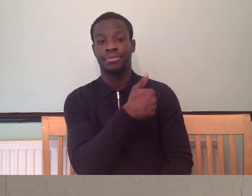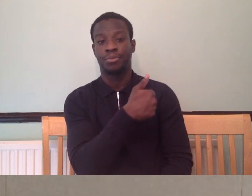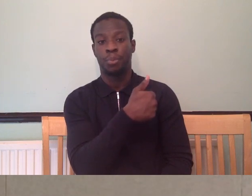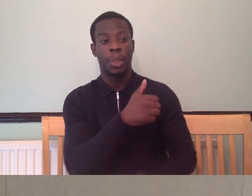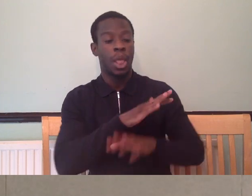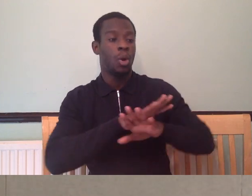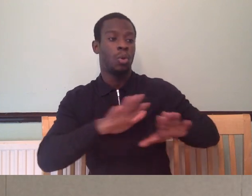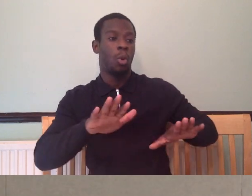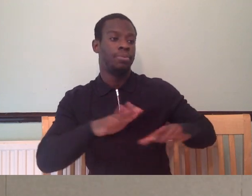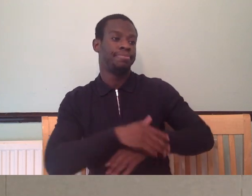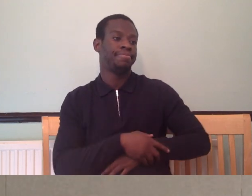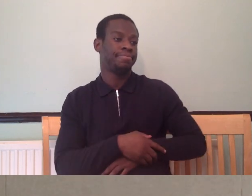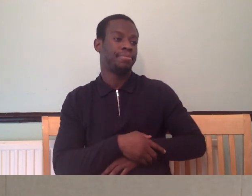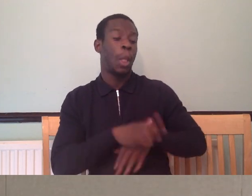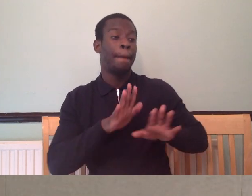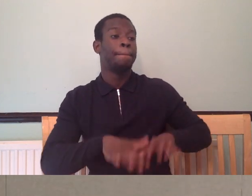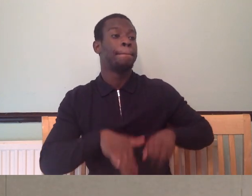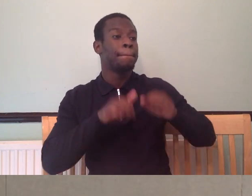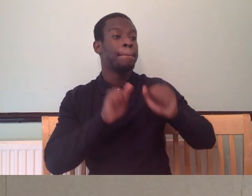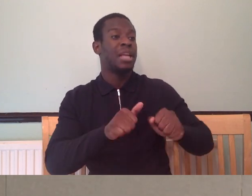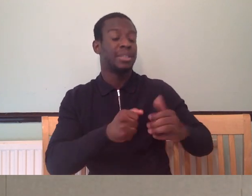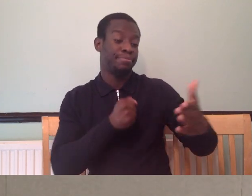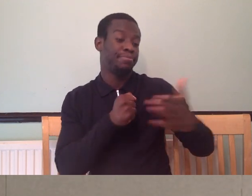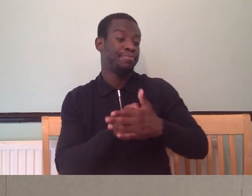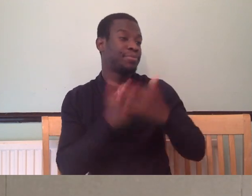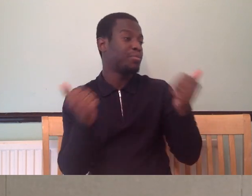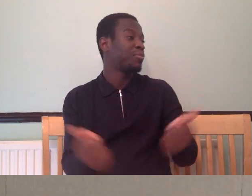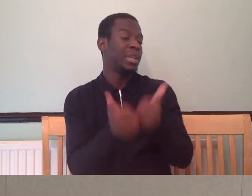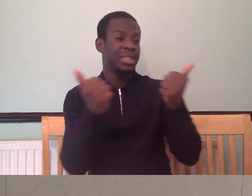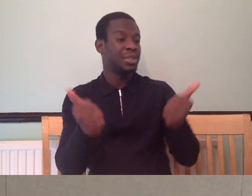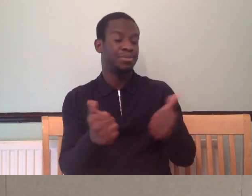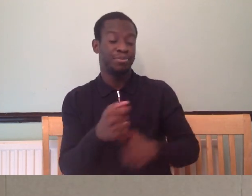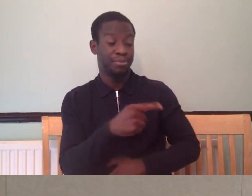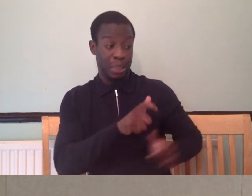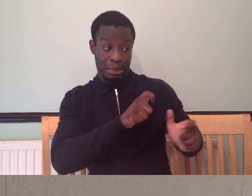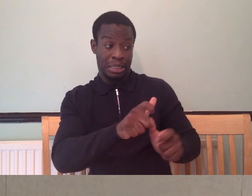no more blessing. The blessings are over.